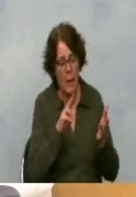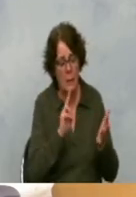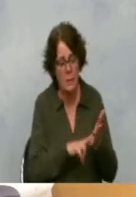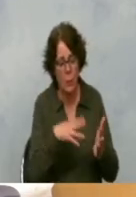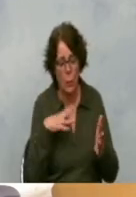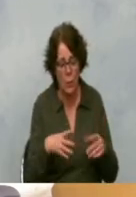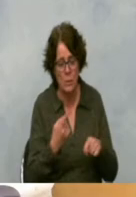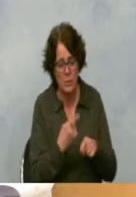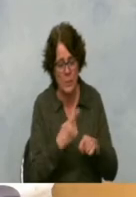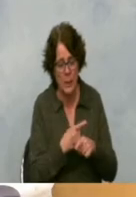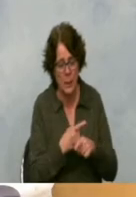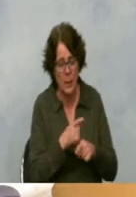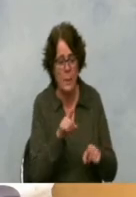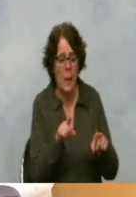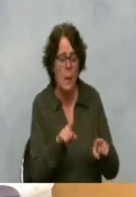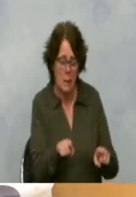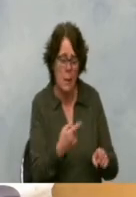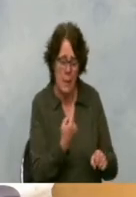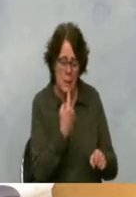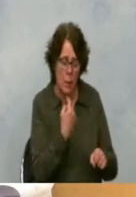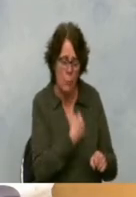bridges.